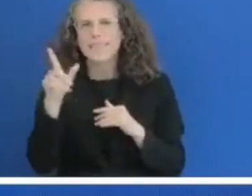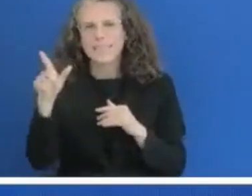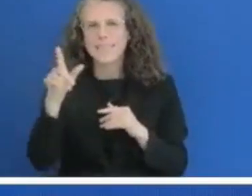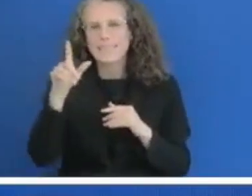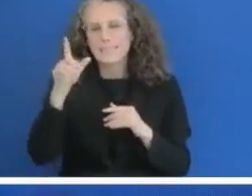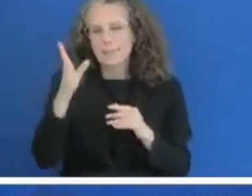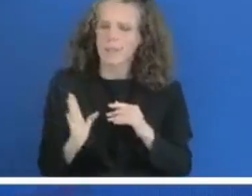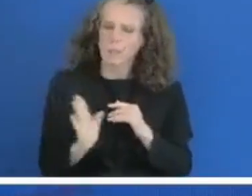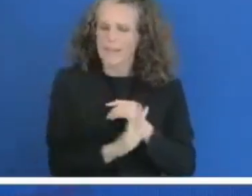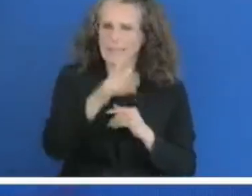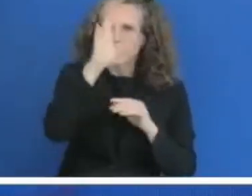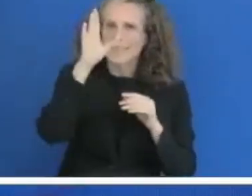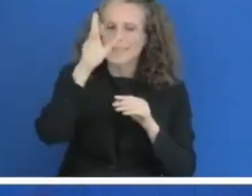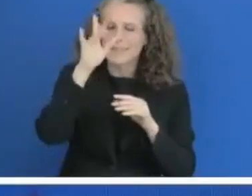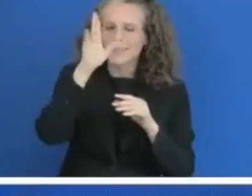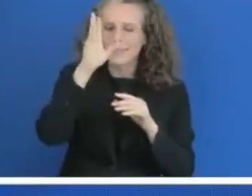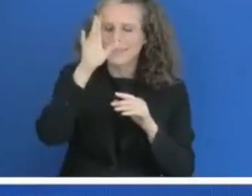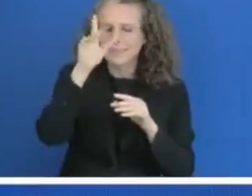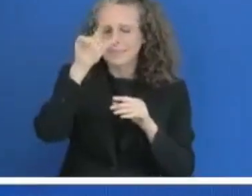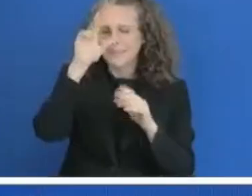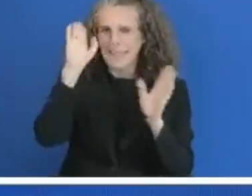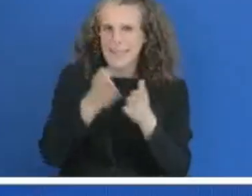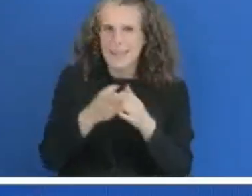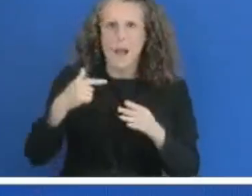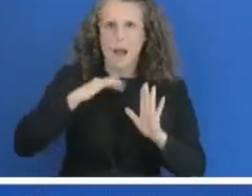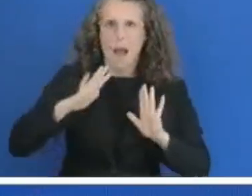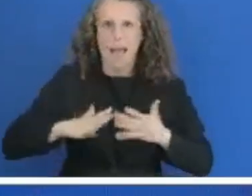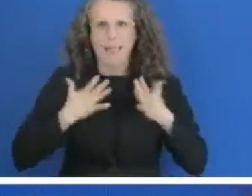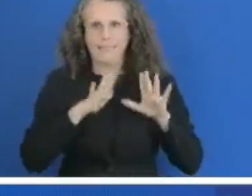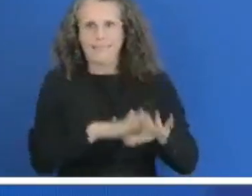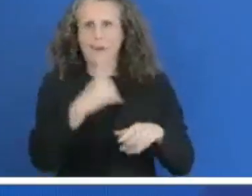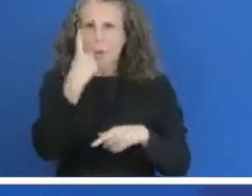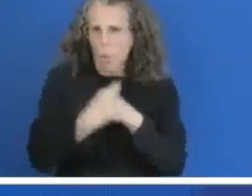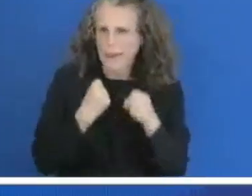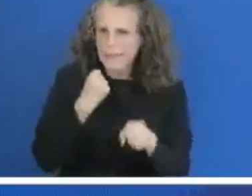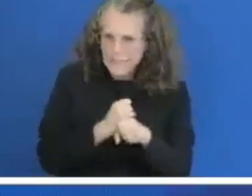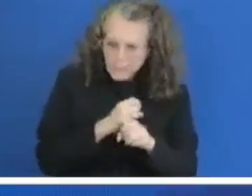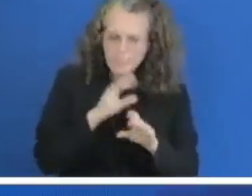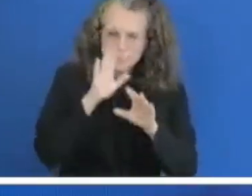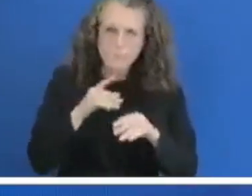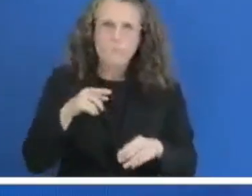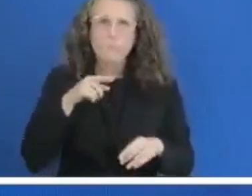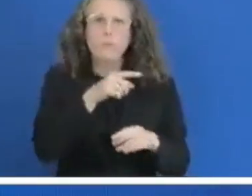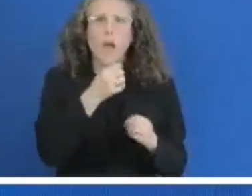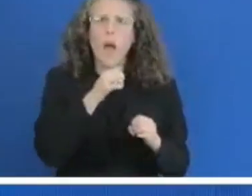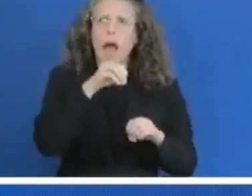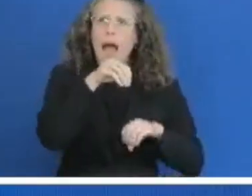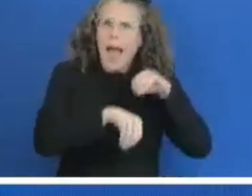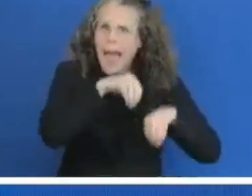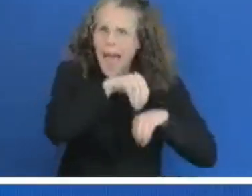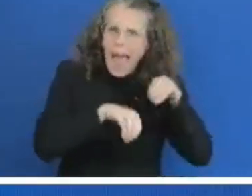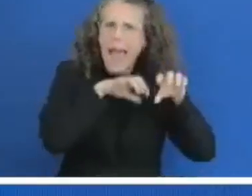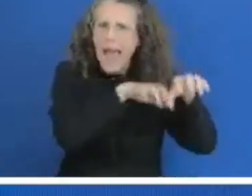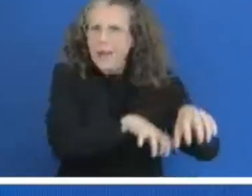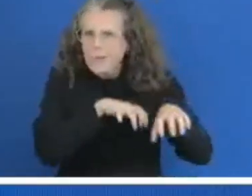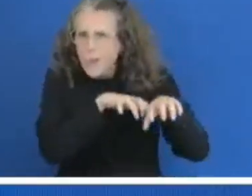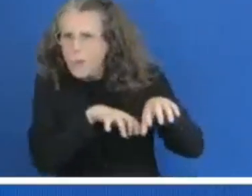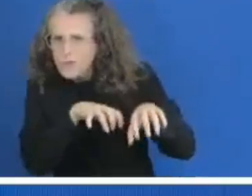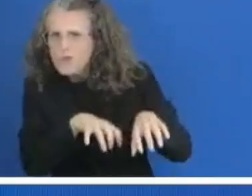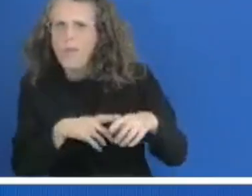a year living. And interspersed with agriculture,